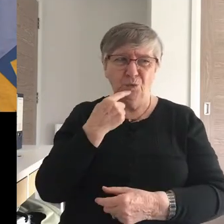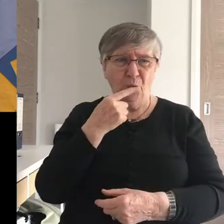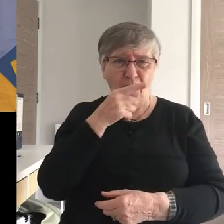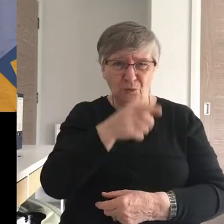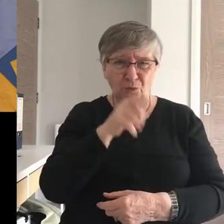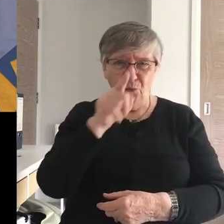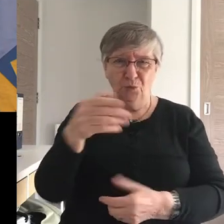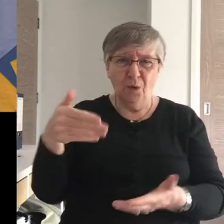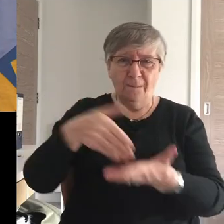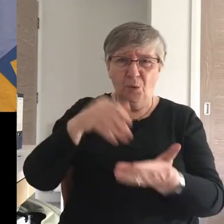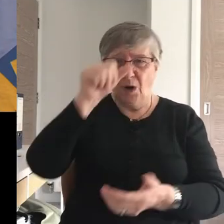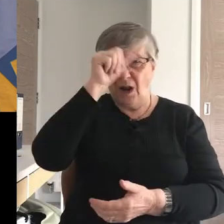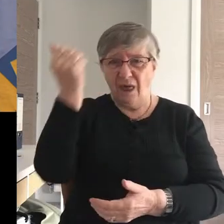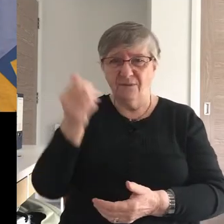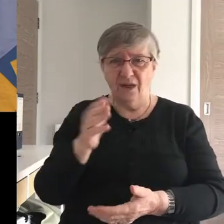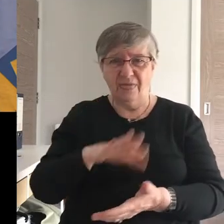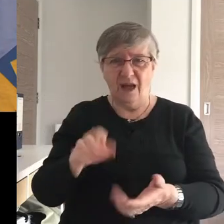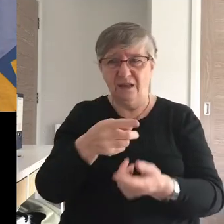everything?